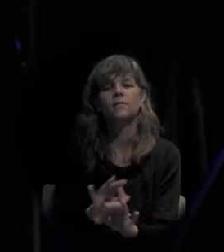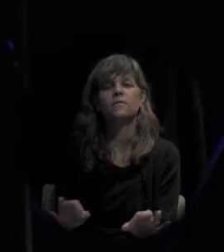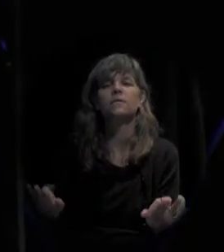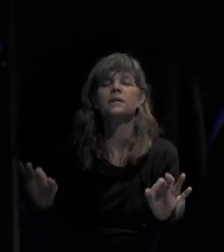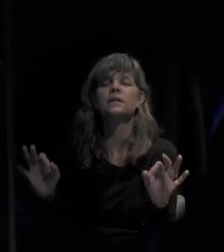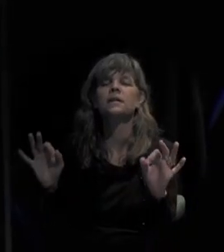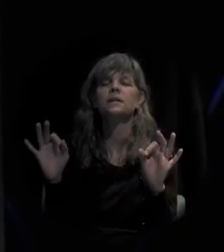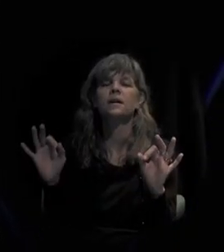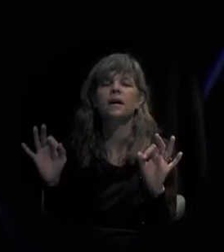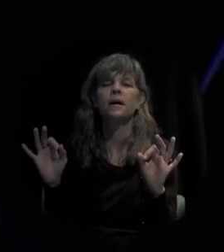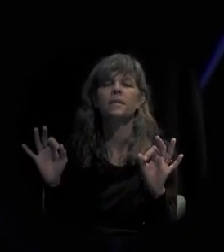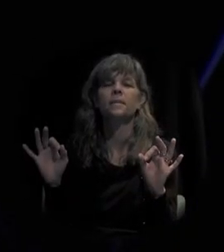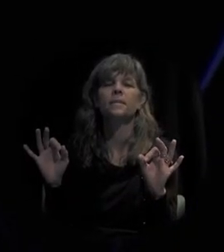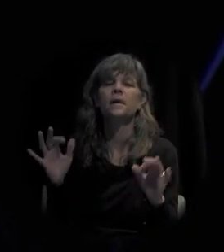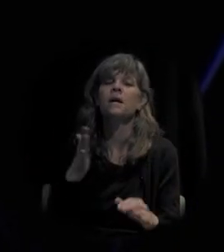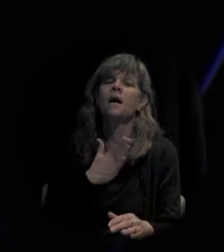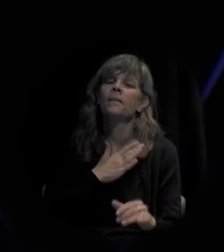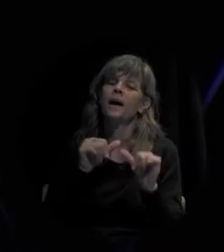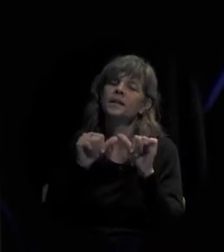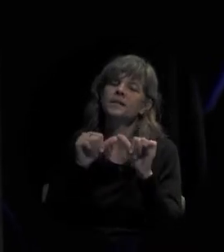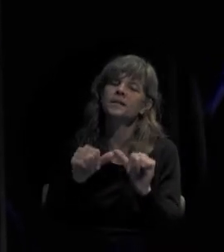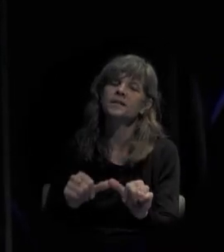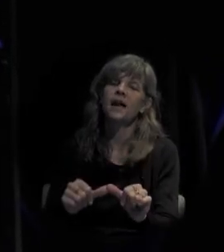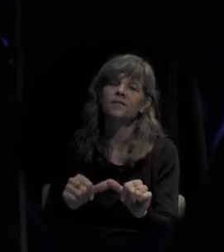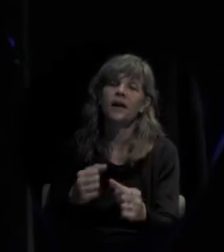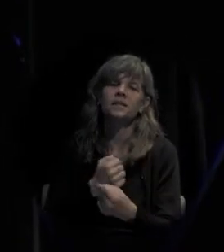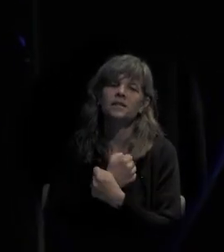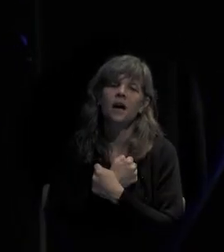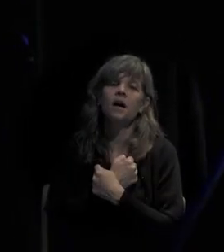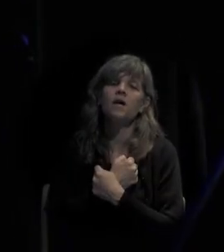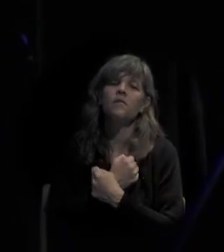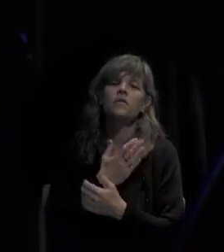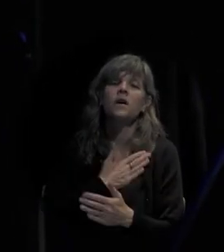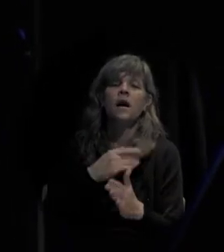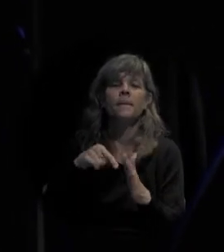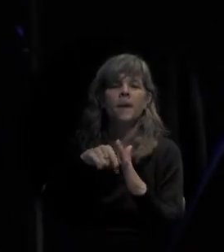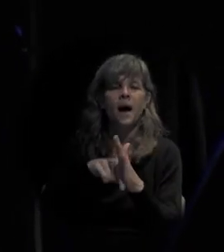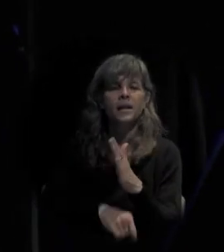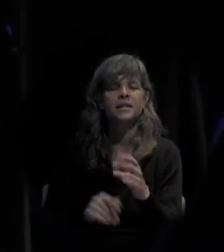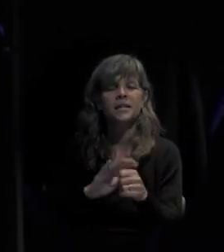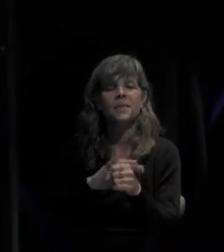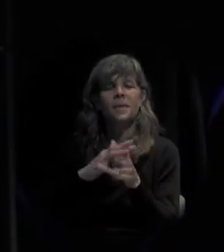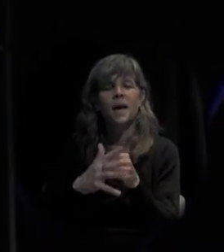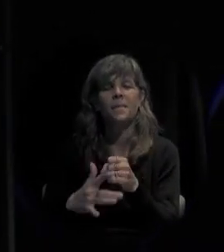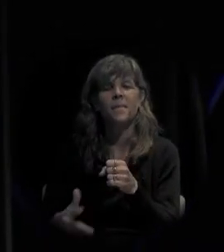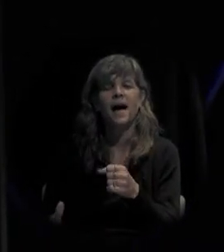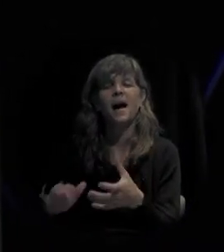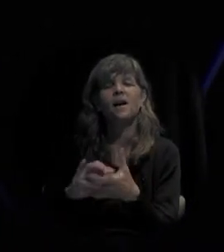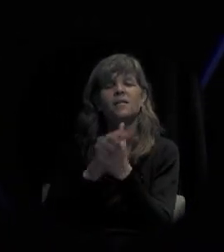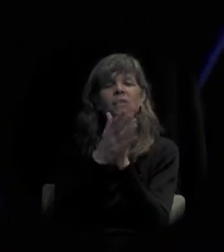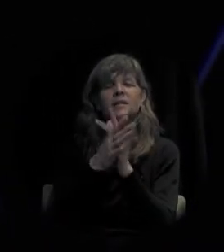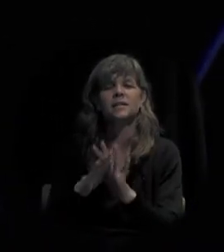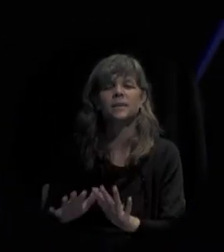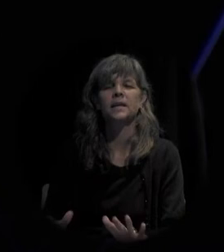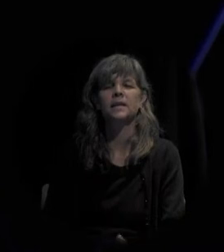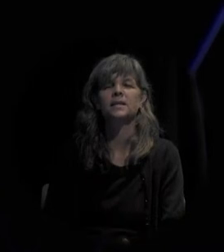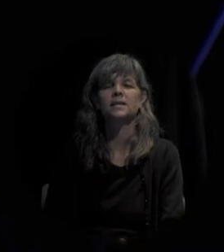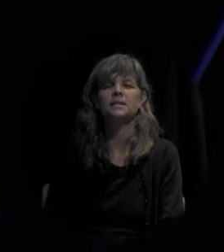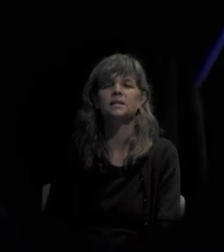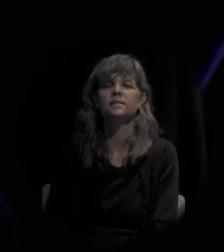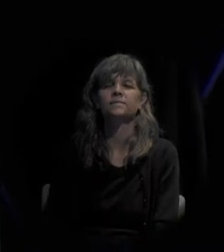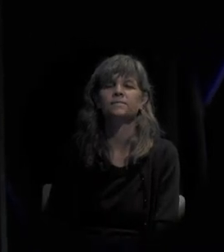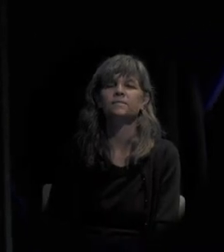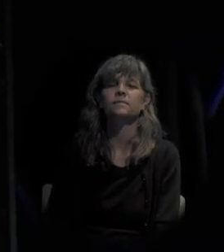and freedom, my steadfast love, my deep and boundless